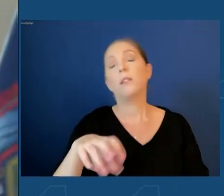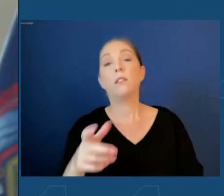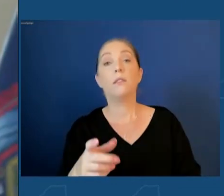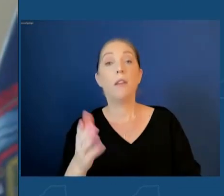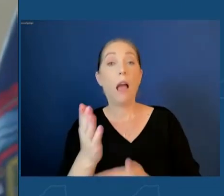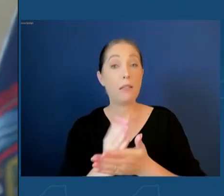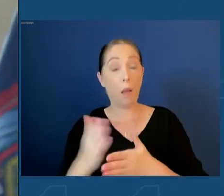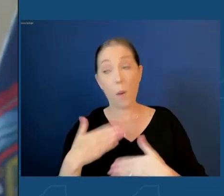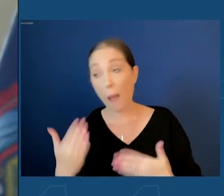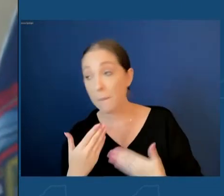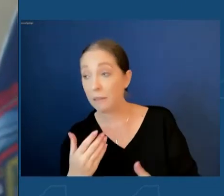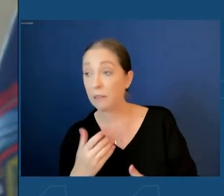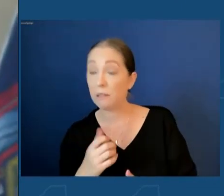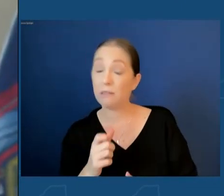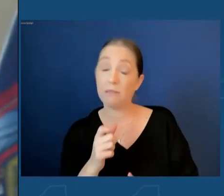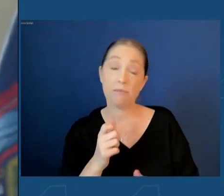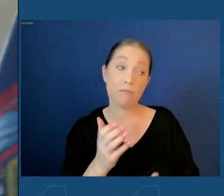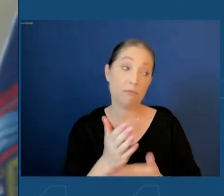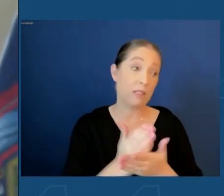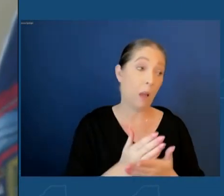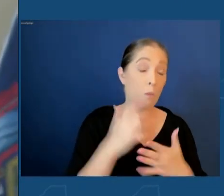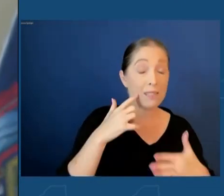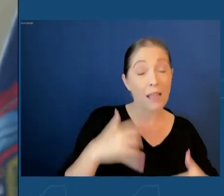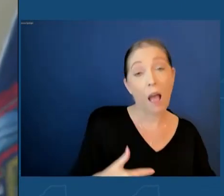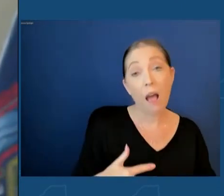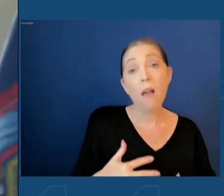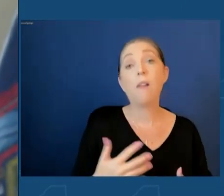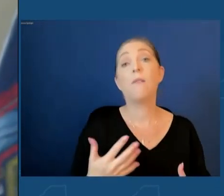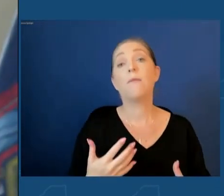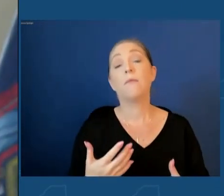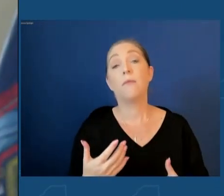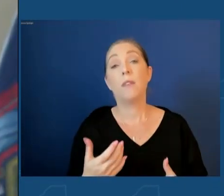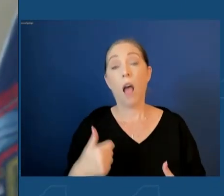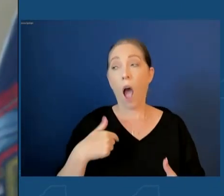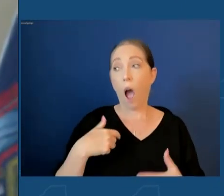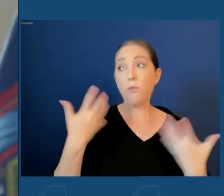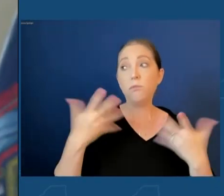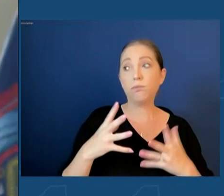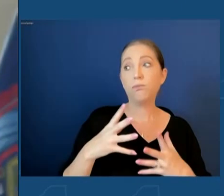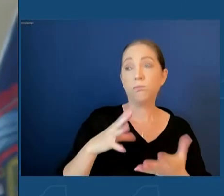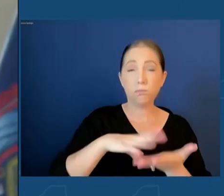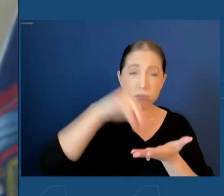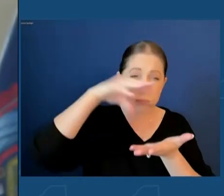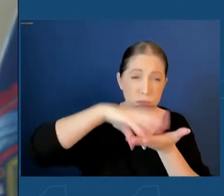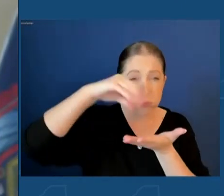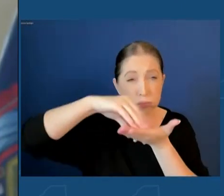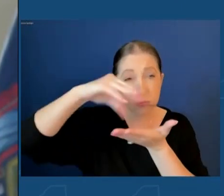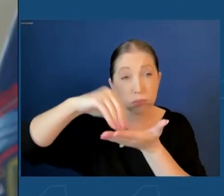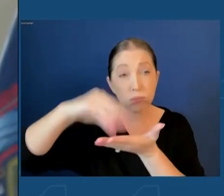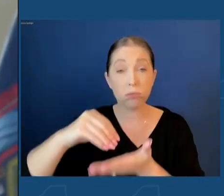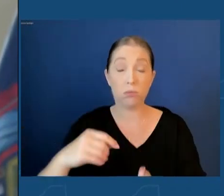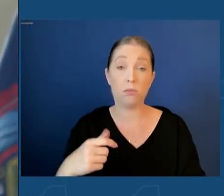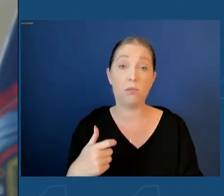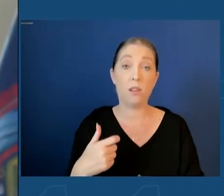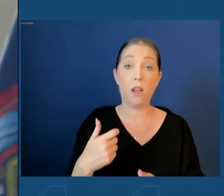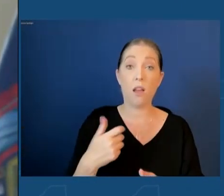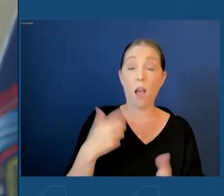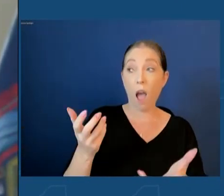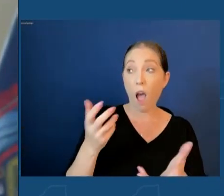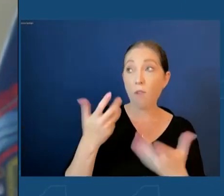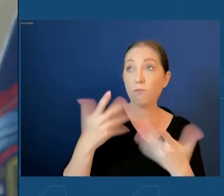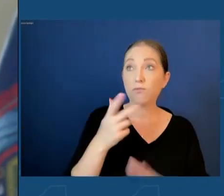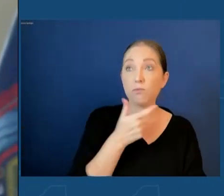some aren't happy, but I learned a lot in them 11 years working here. But my love of watching the first terminal expansion when they knocked down the old terminal